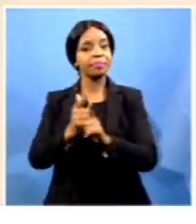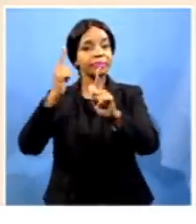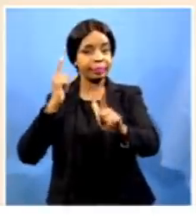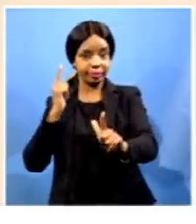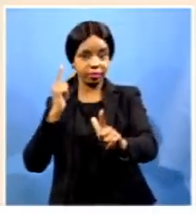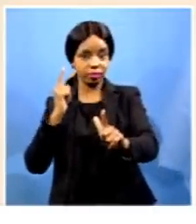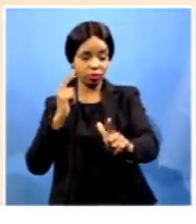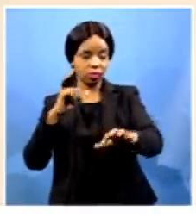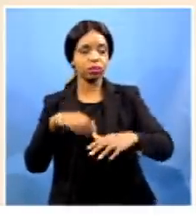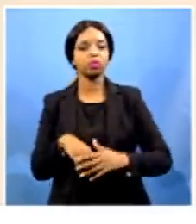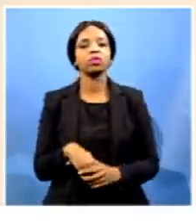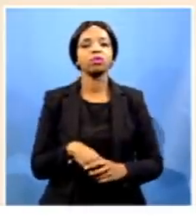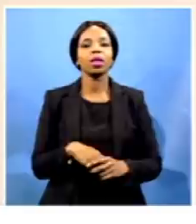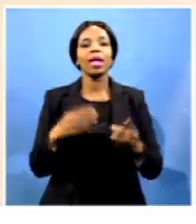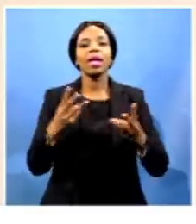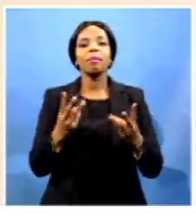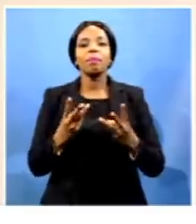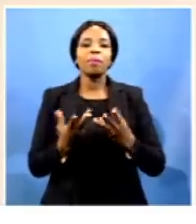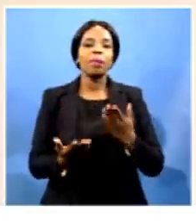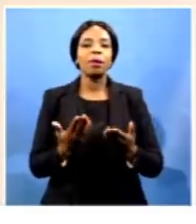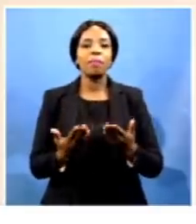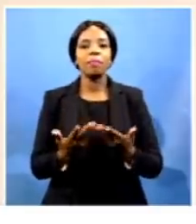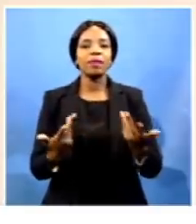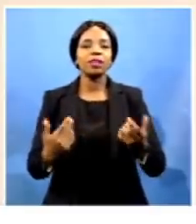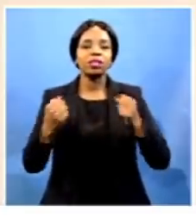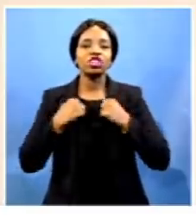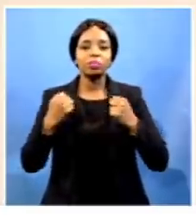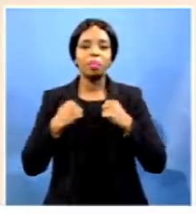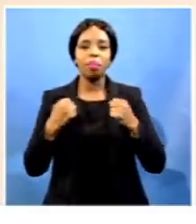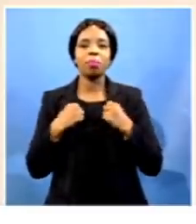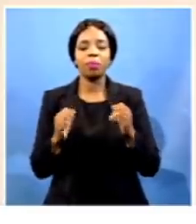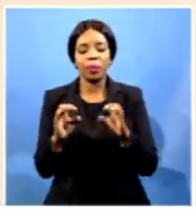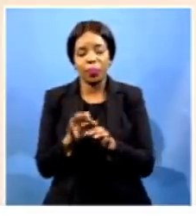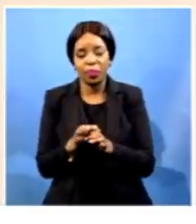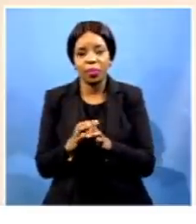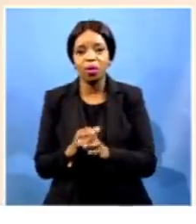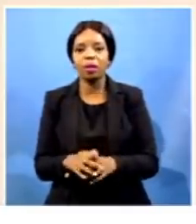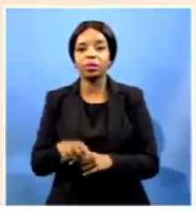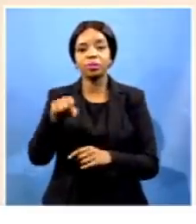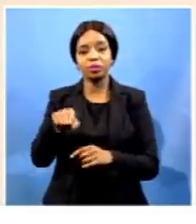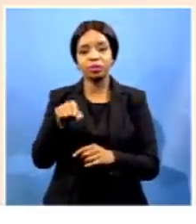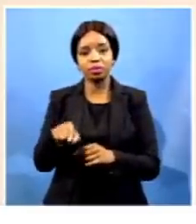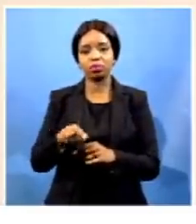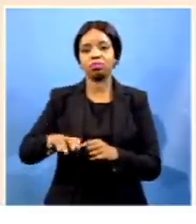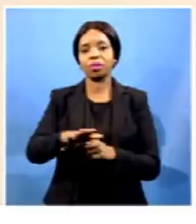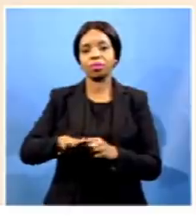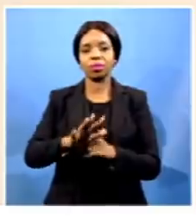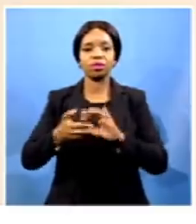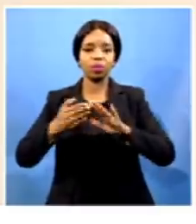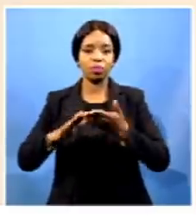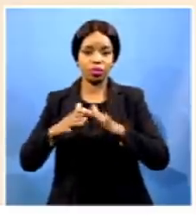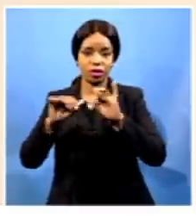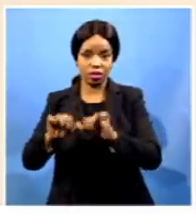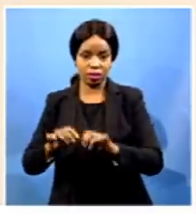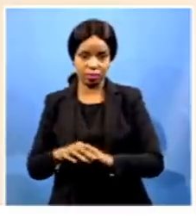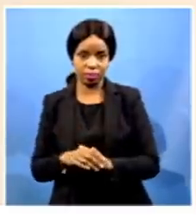confectionaries, as I said. We're looking at those guys who are running community gyms. Now, if you look at those type of businesses, Those are businesses that make within the region of